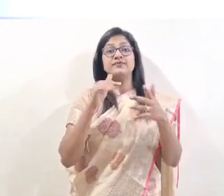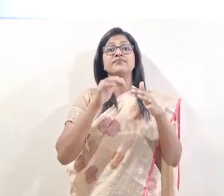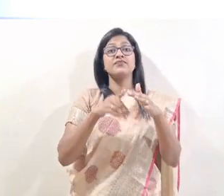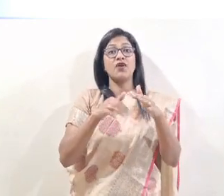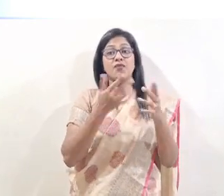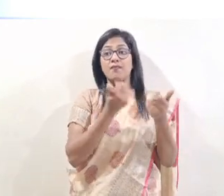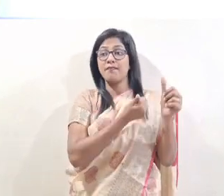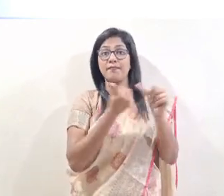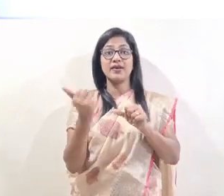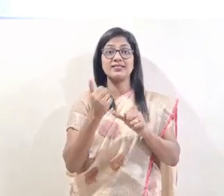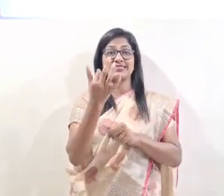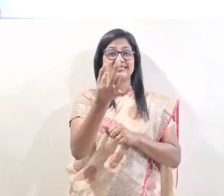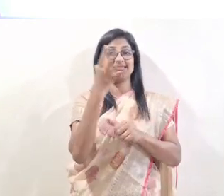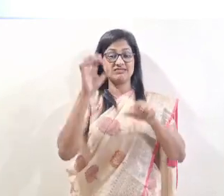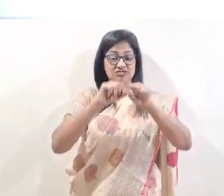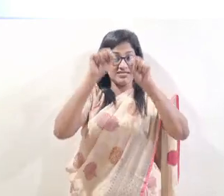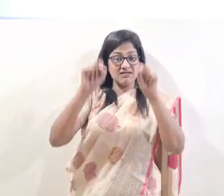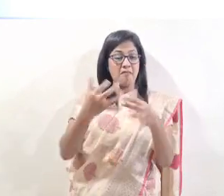system.